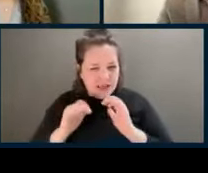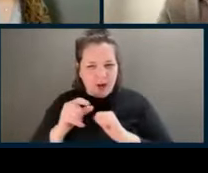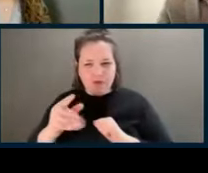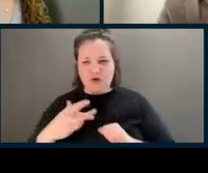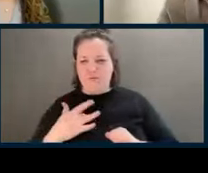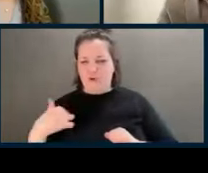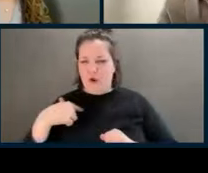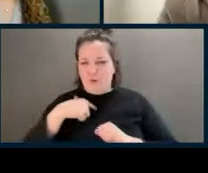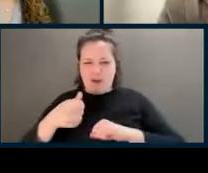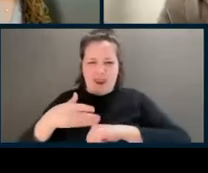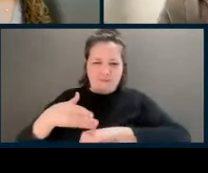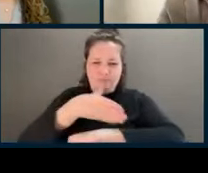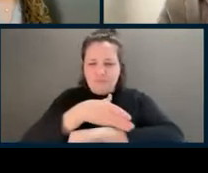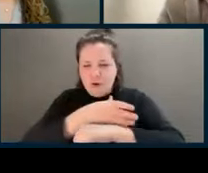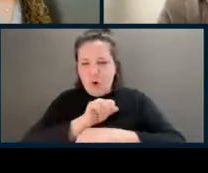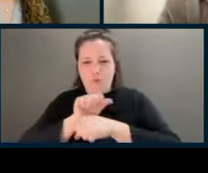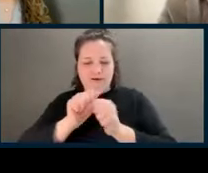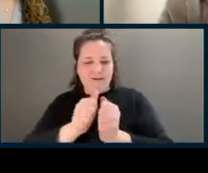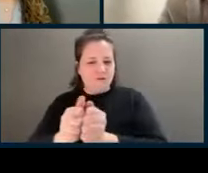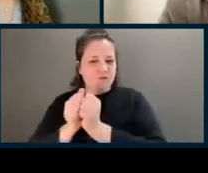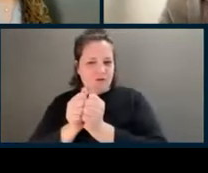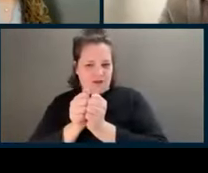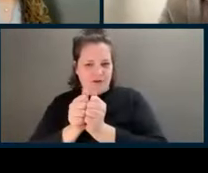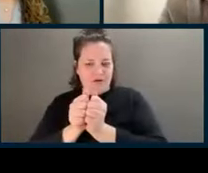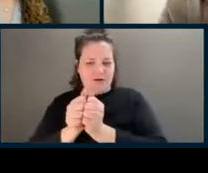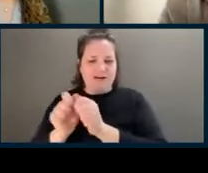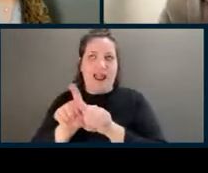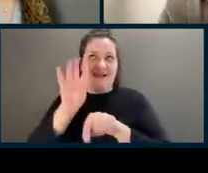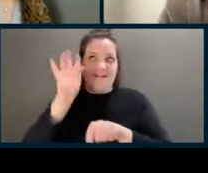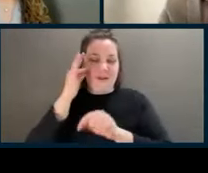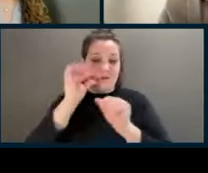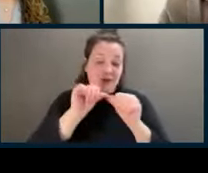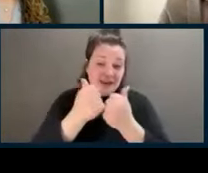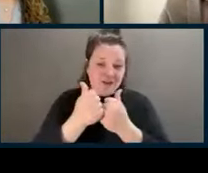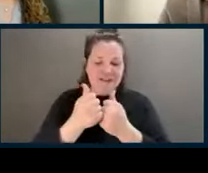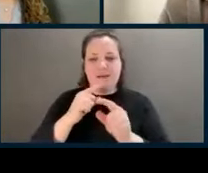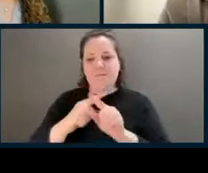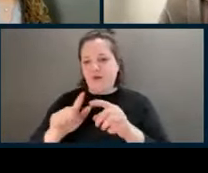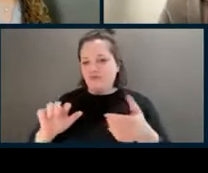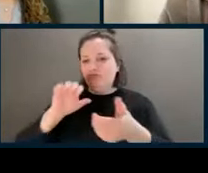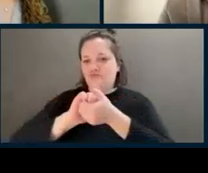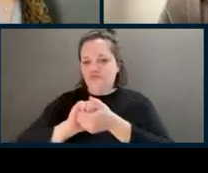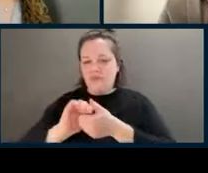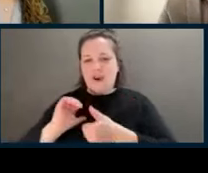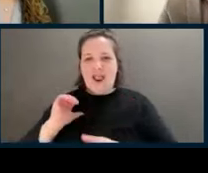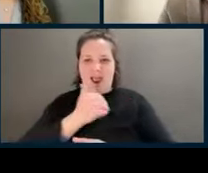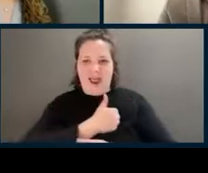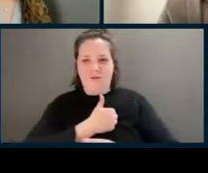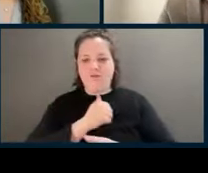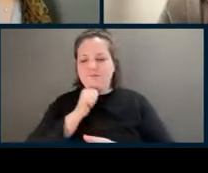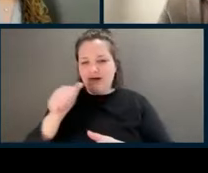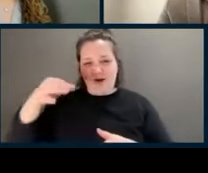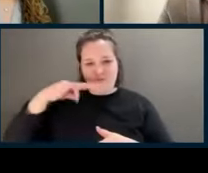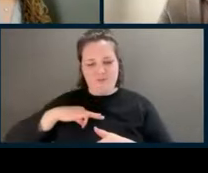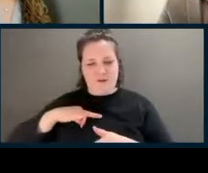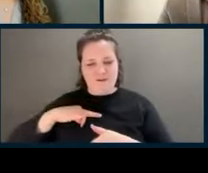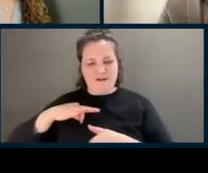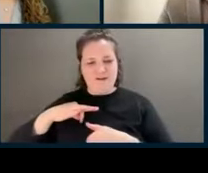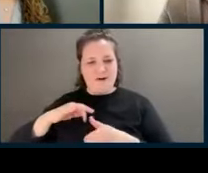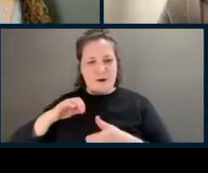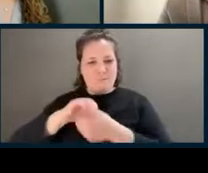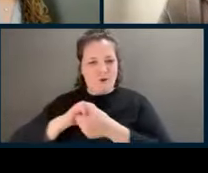better in working together as a federal agency and within our with our both our nonprofit partners as well as our faith-based